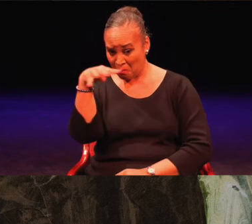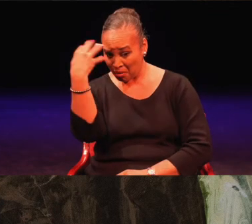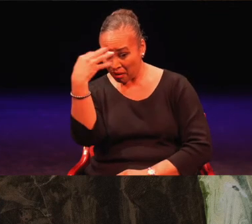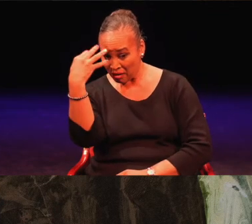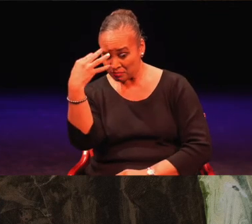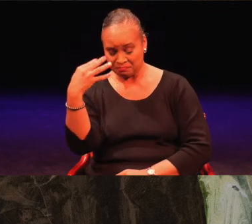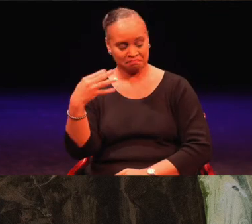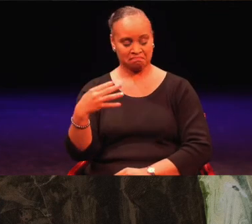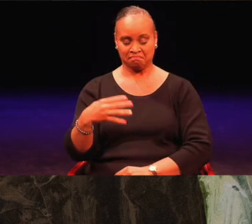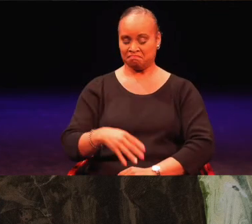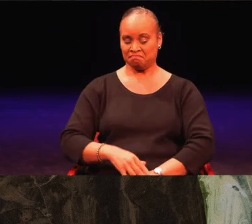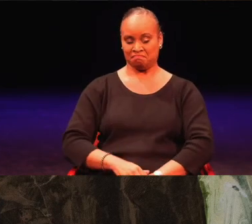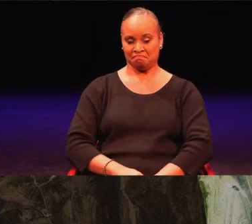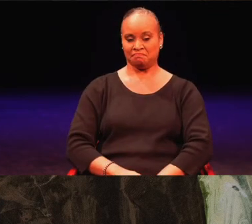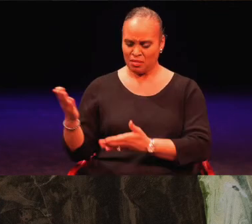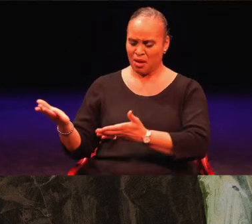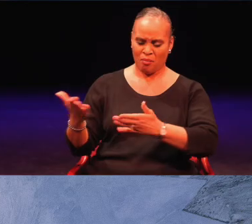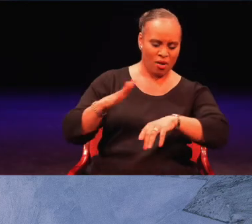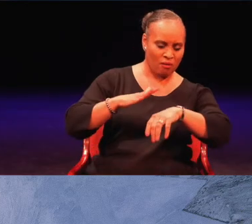black.